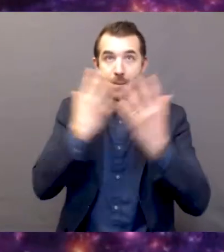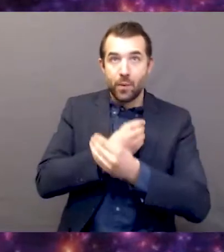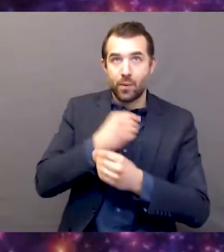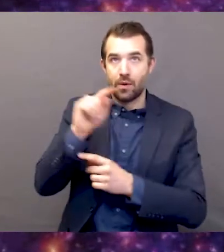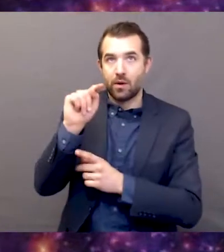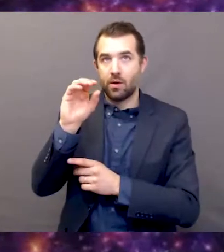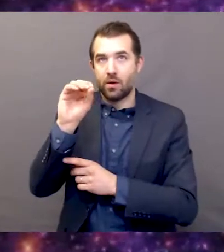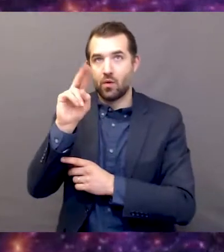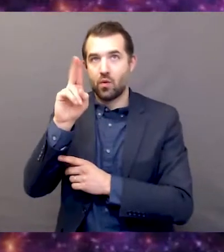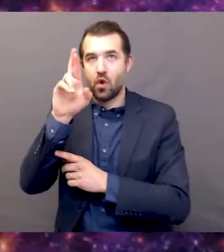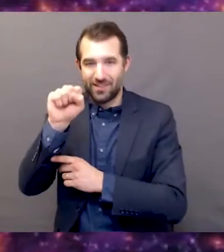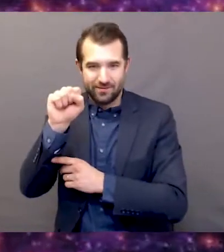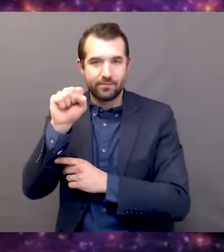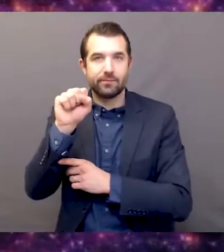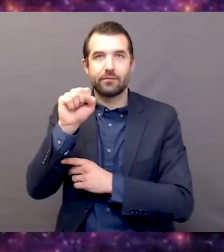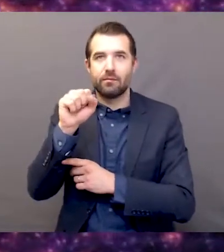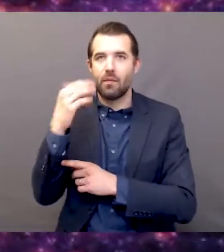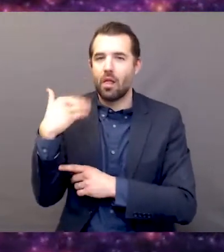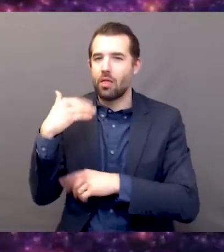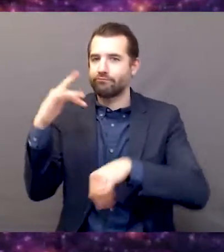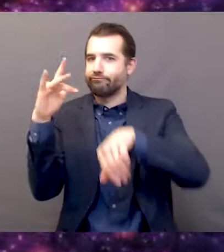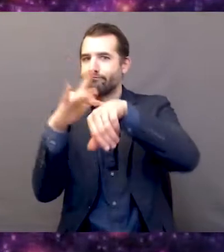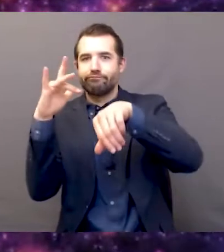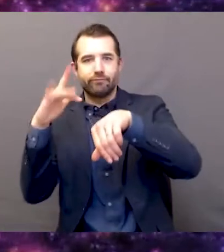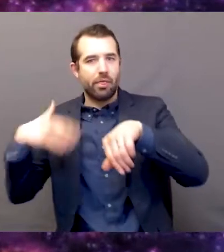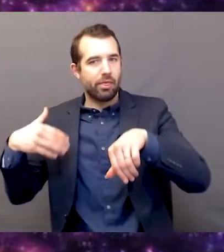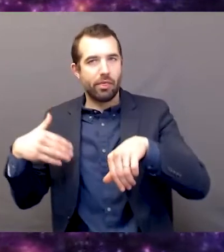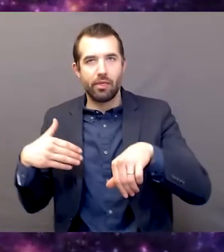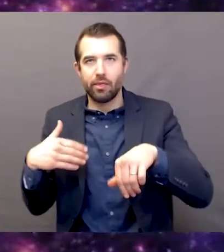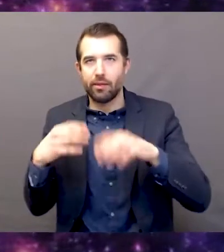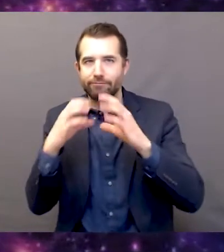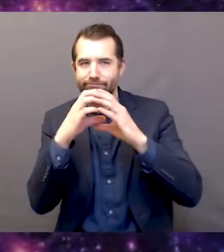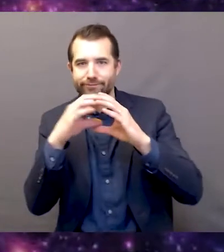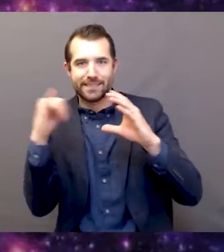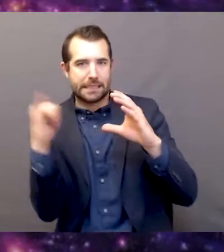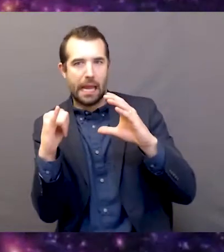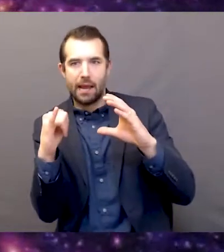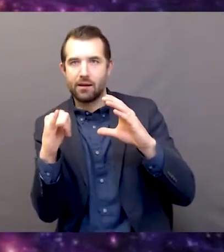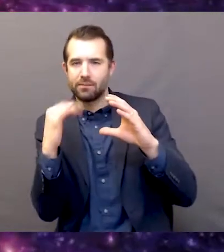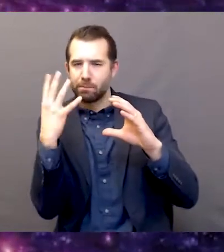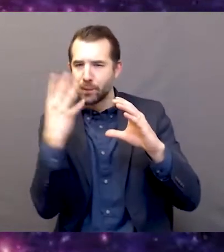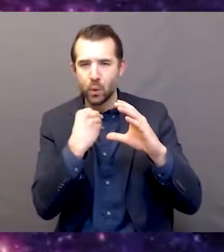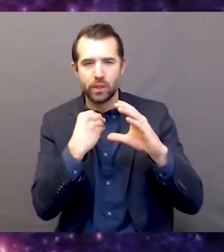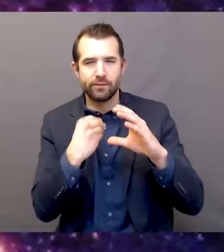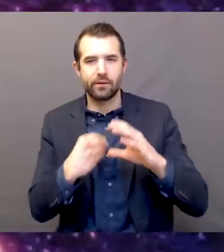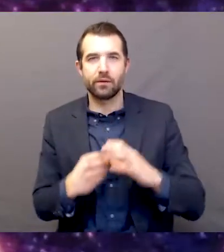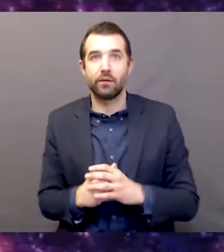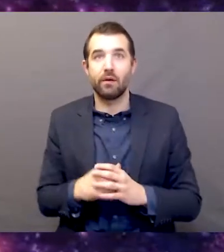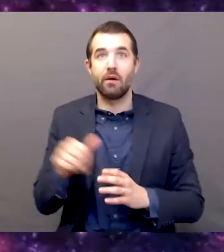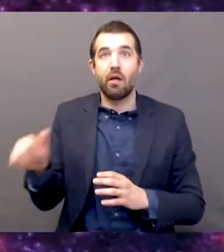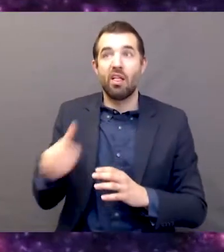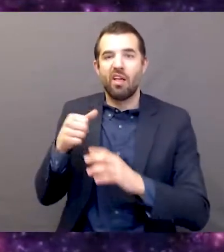over here. On the one side, the torus has been undisturbed. The bubble rose undisturbed. On the other side, the bubble was disturbed, and you only see this